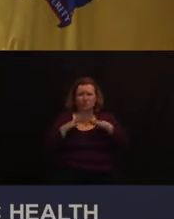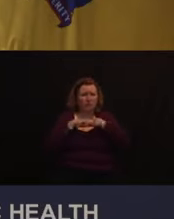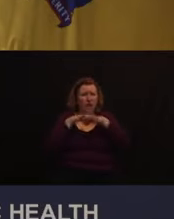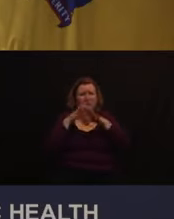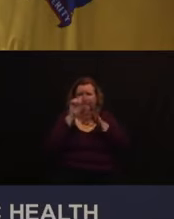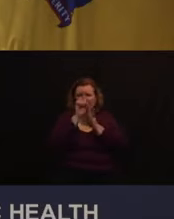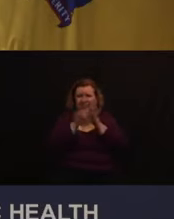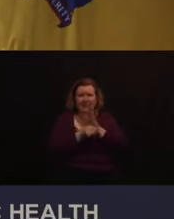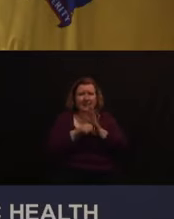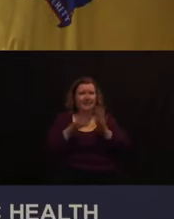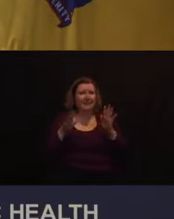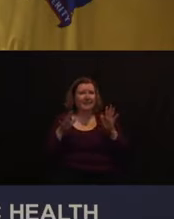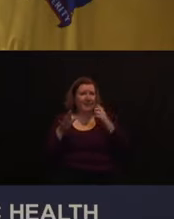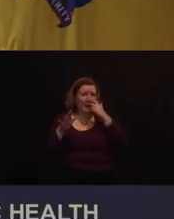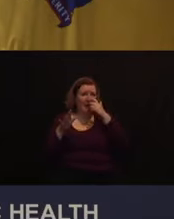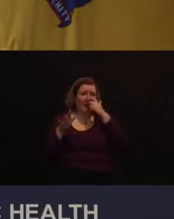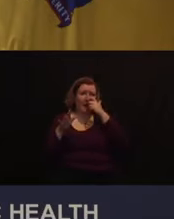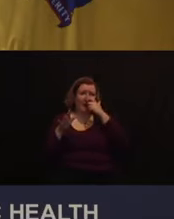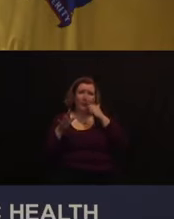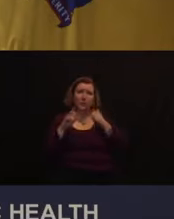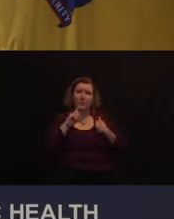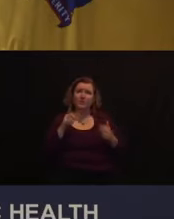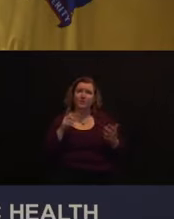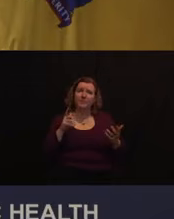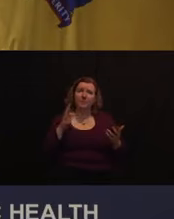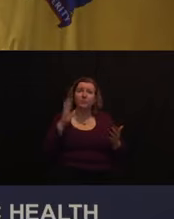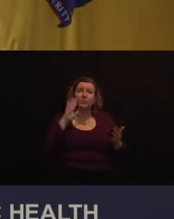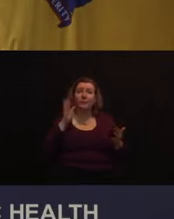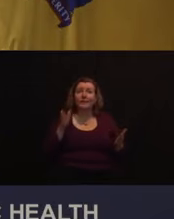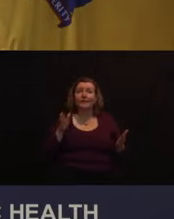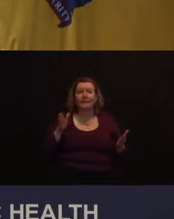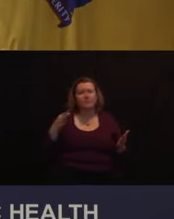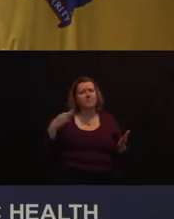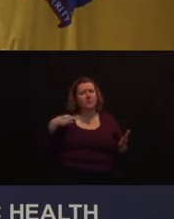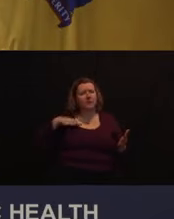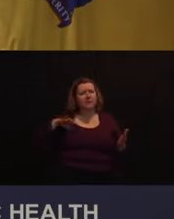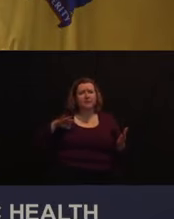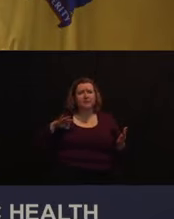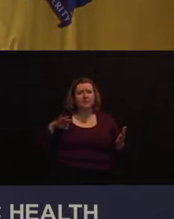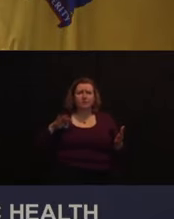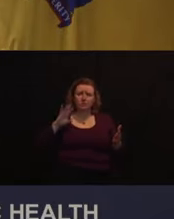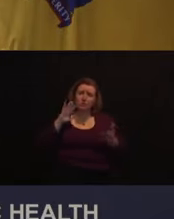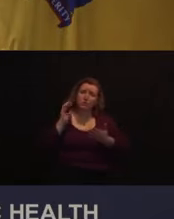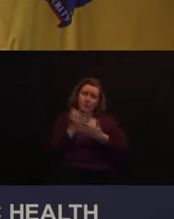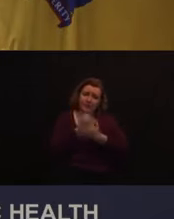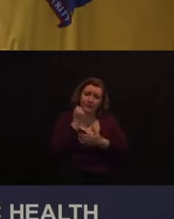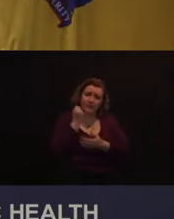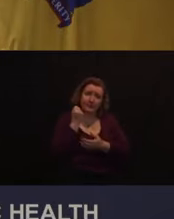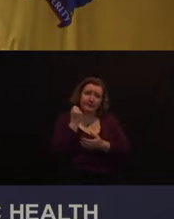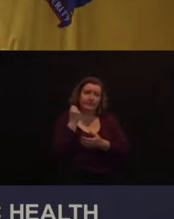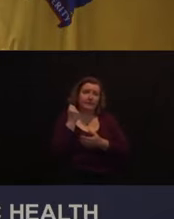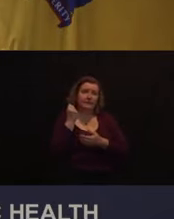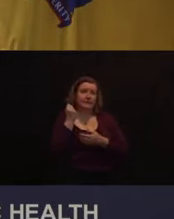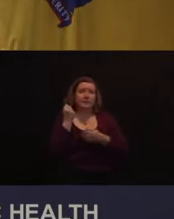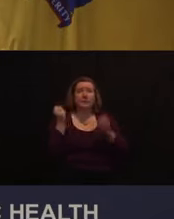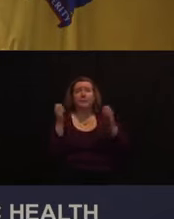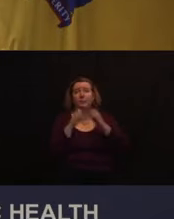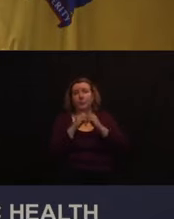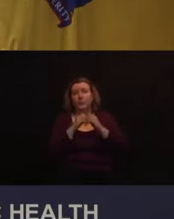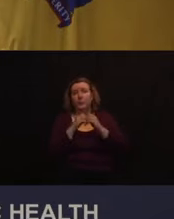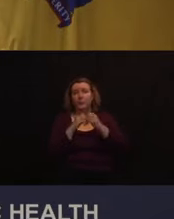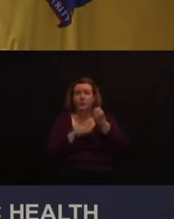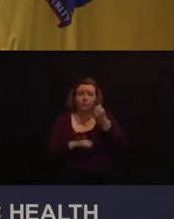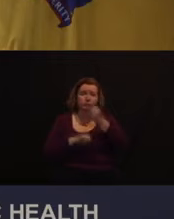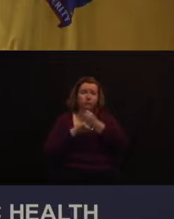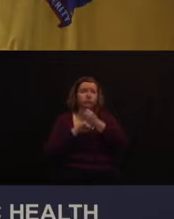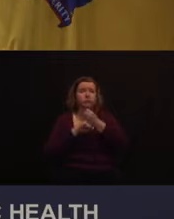are a disproportionate winner. So we're going to win much more significantly relative to an average